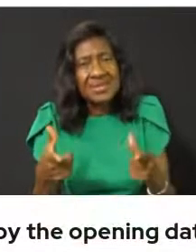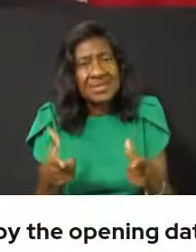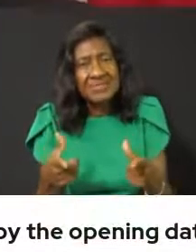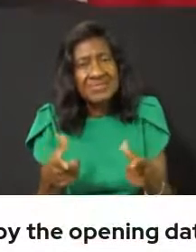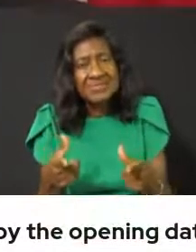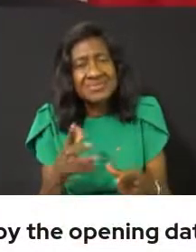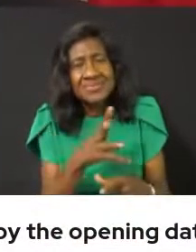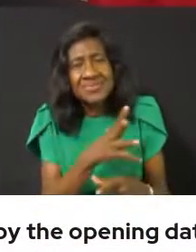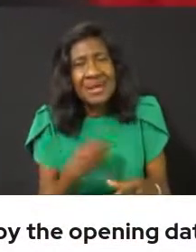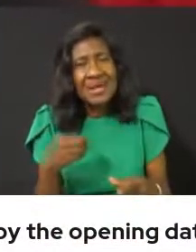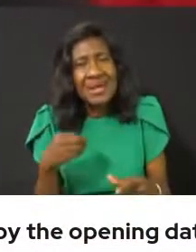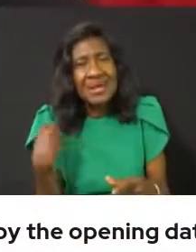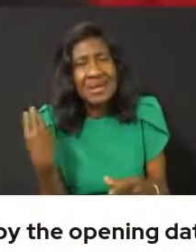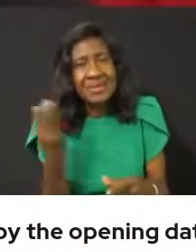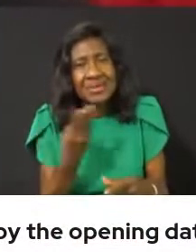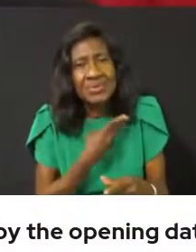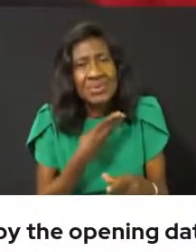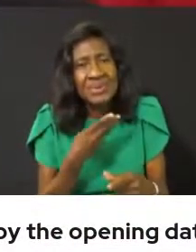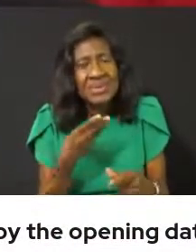basically achieved